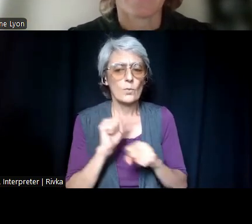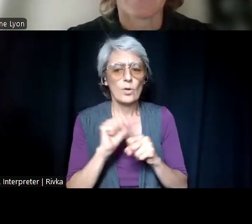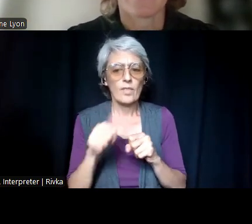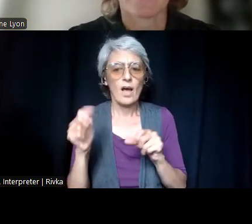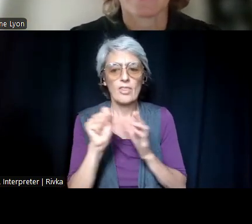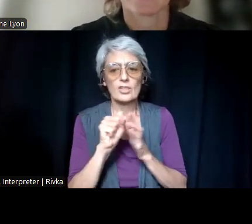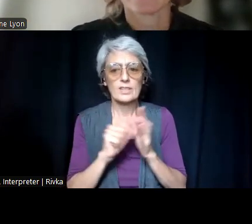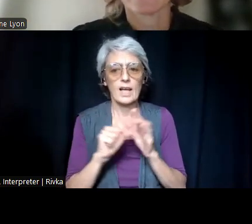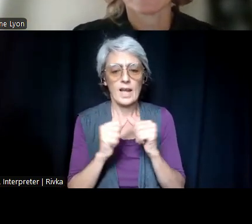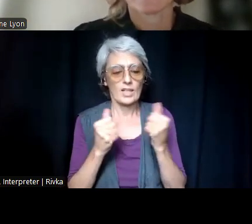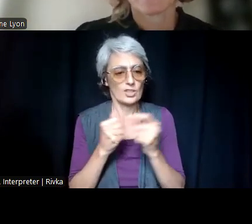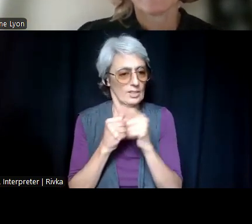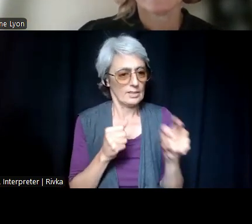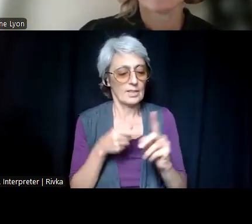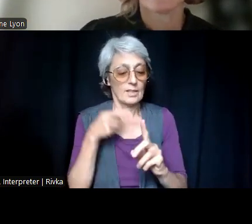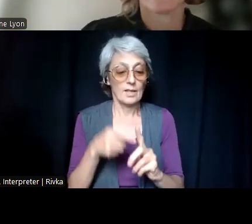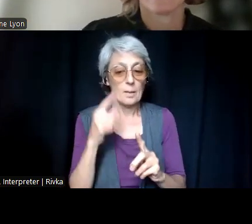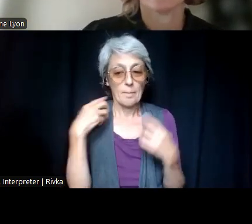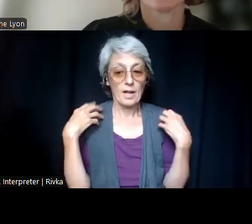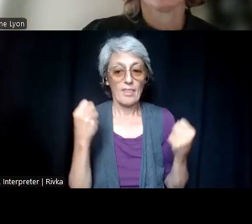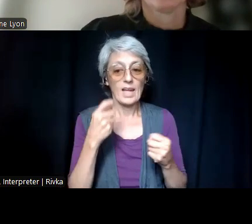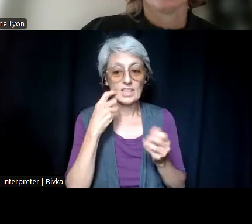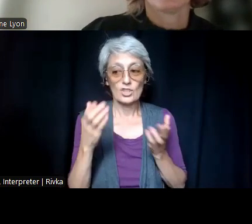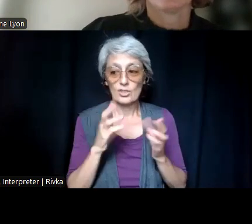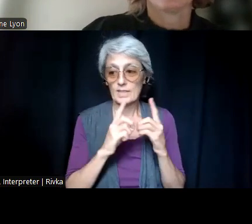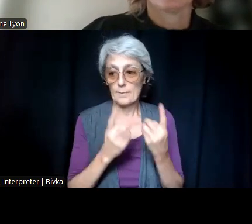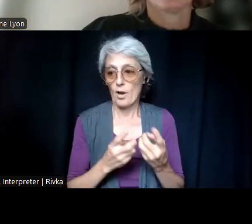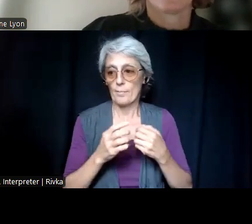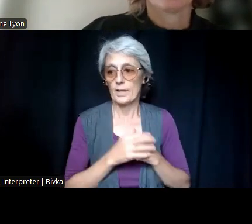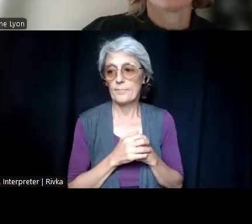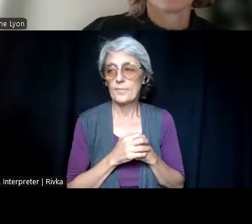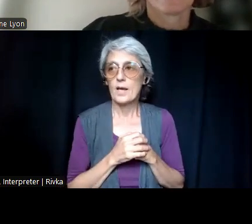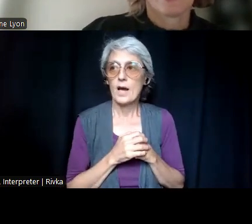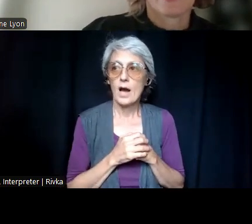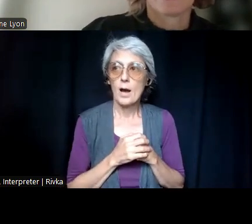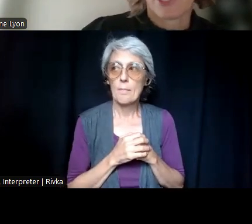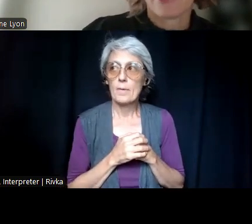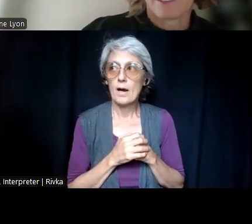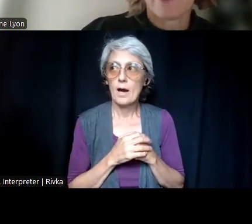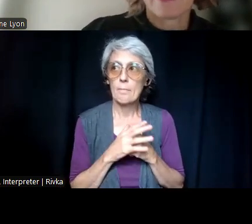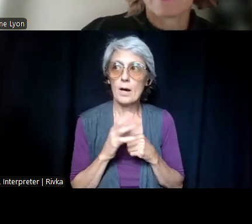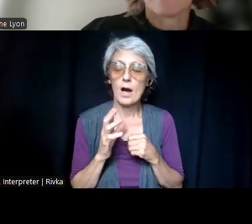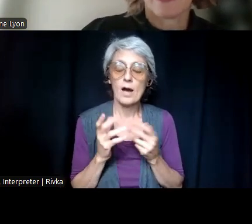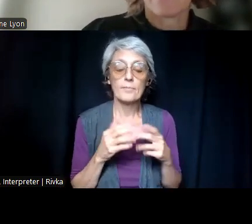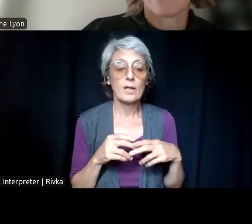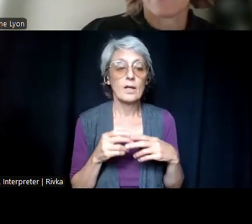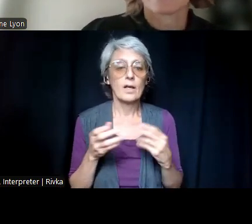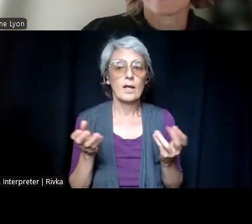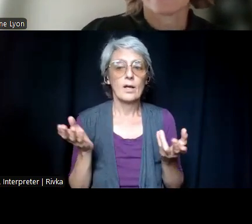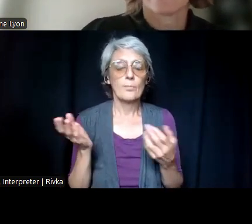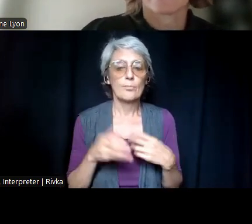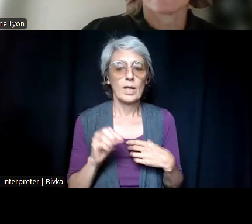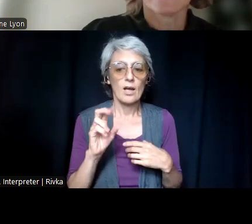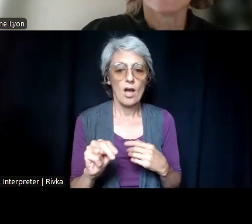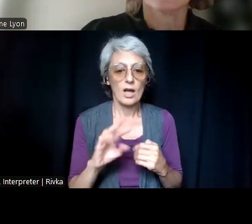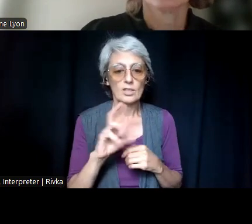particularly our Mental Health and Addiction Services Department, on bringing on a child and adolescent behavioral health